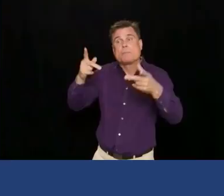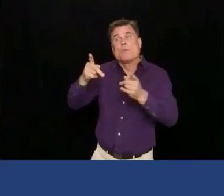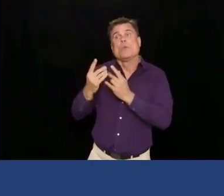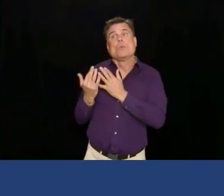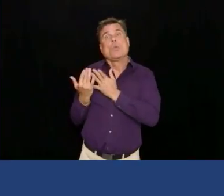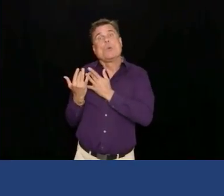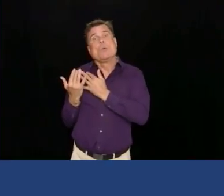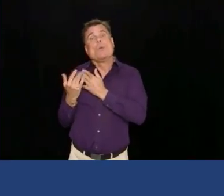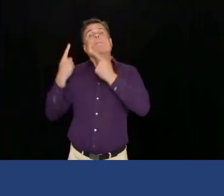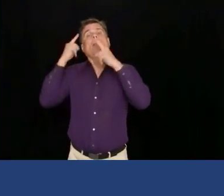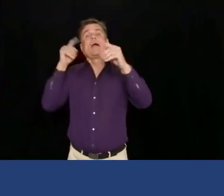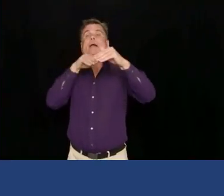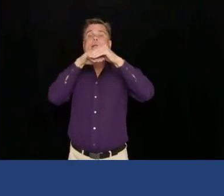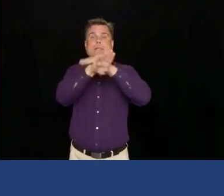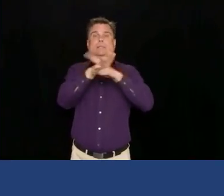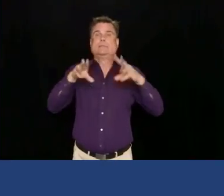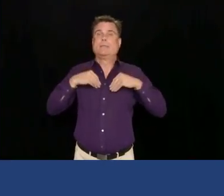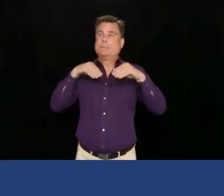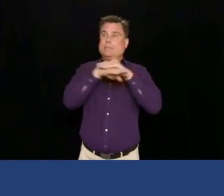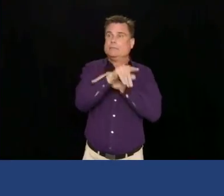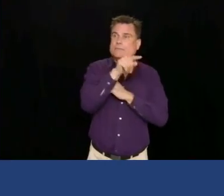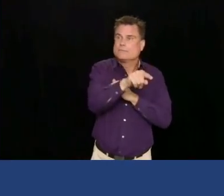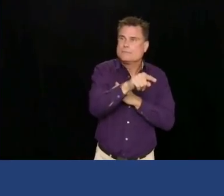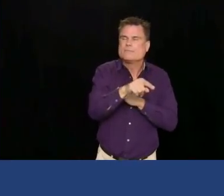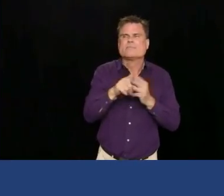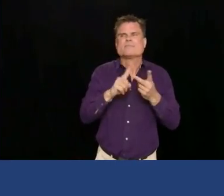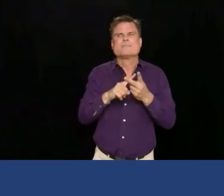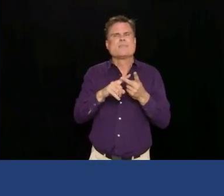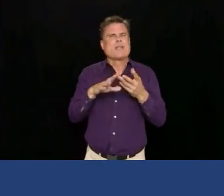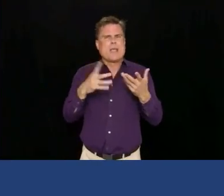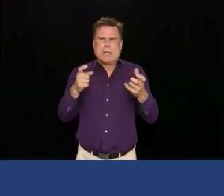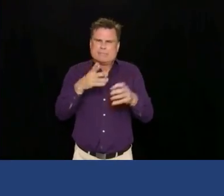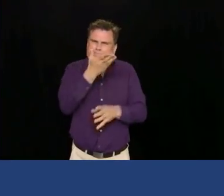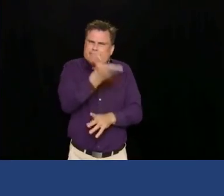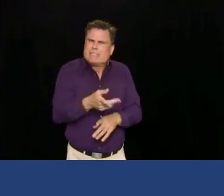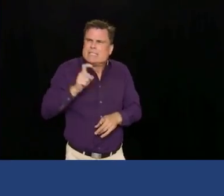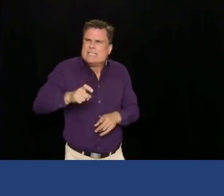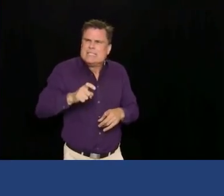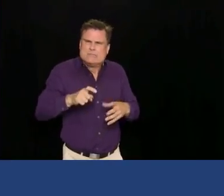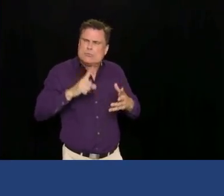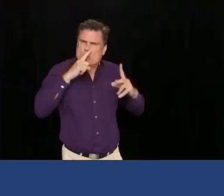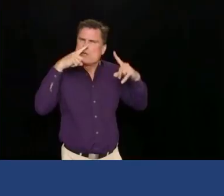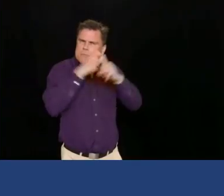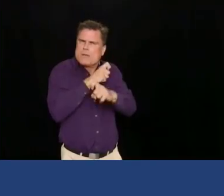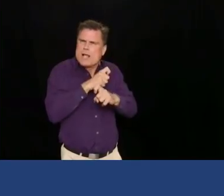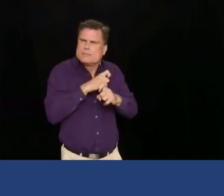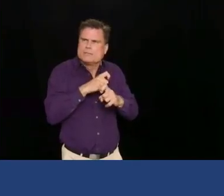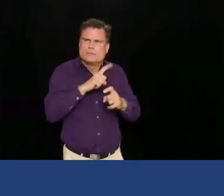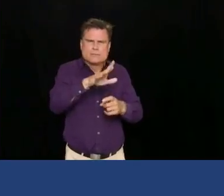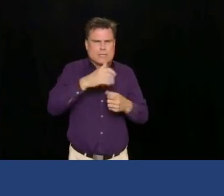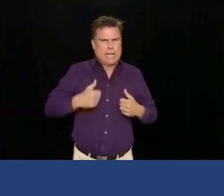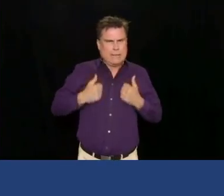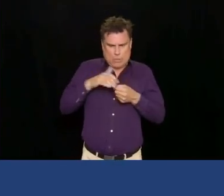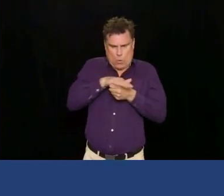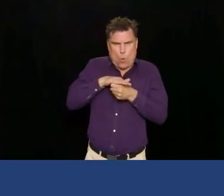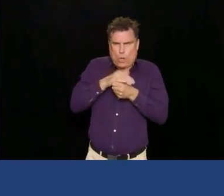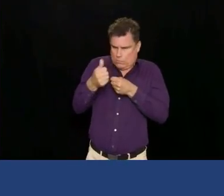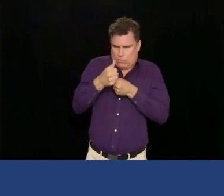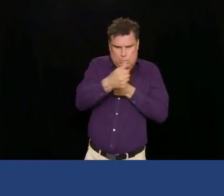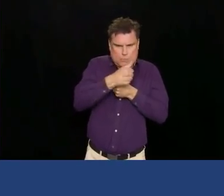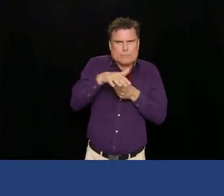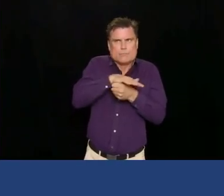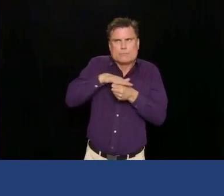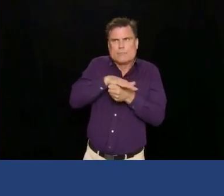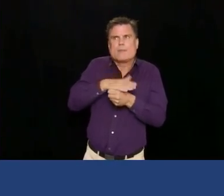the complexity of people needing care, as well as local and regional demographics. In each of the communities, we